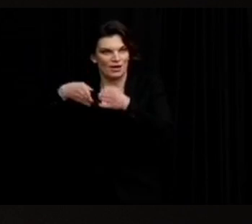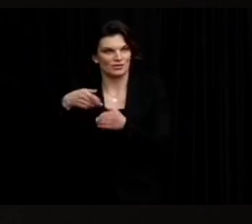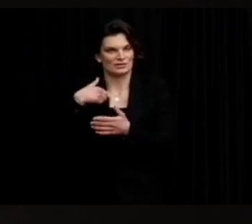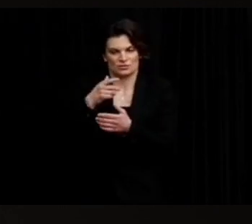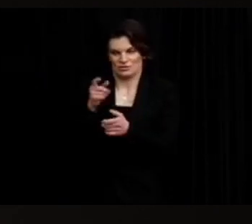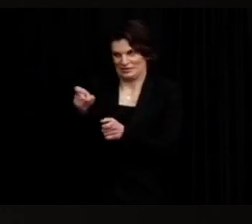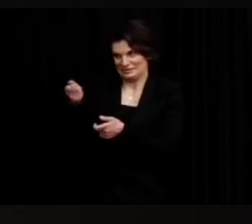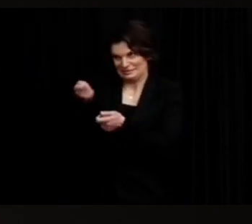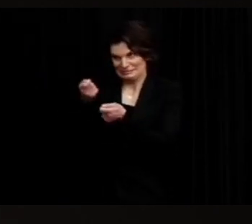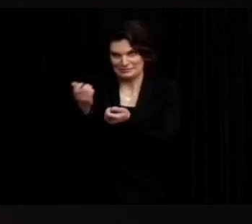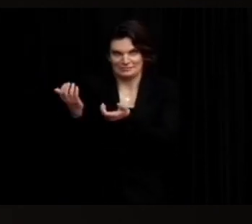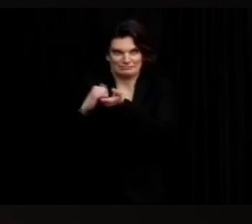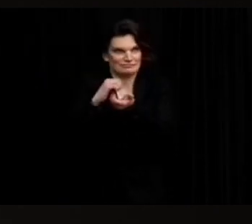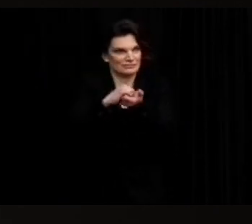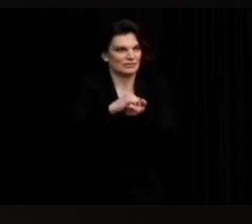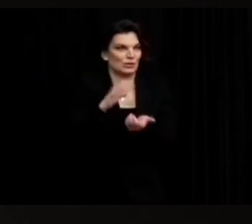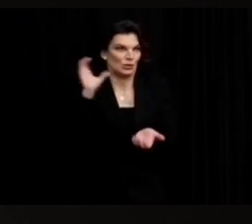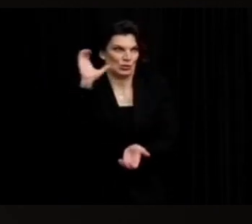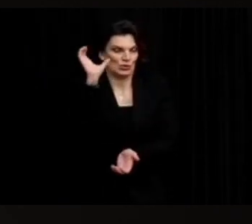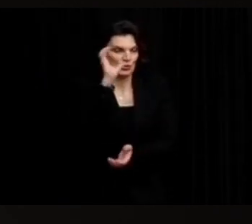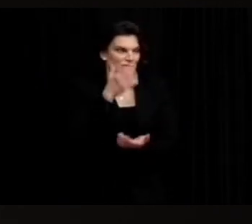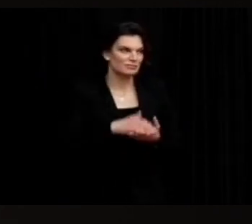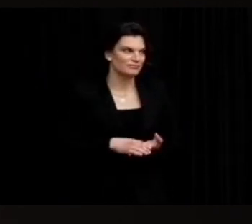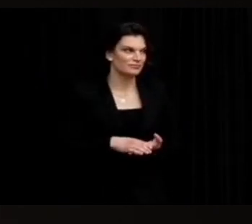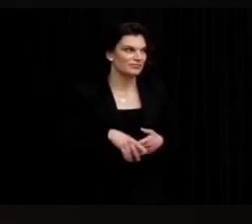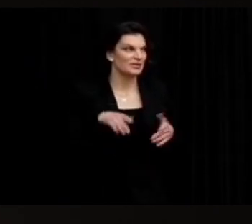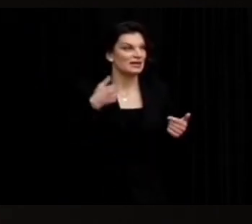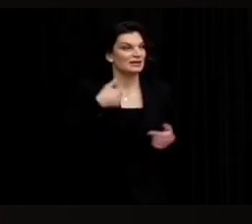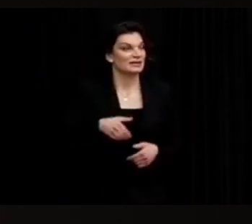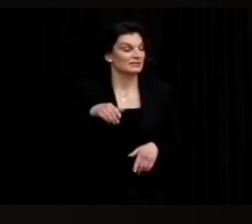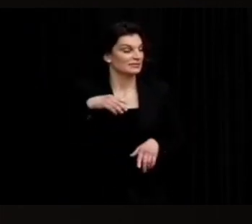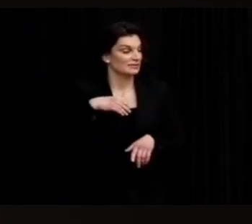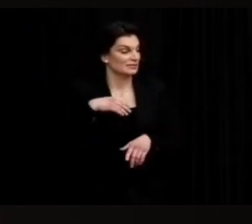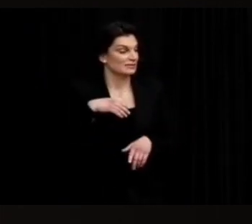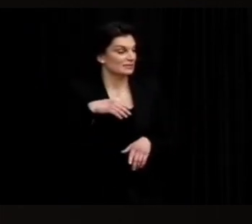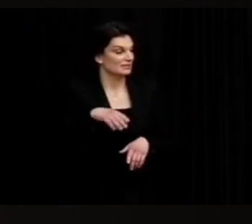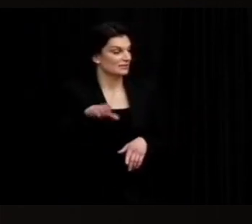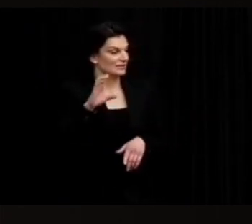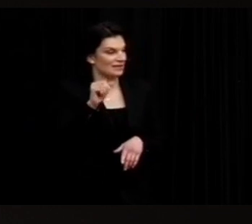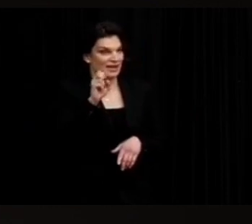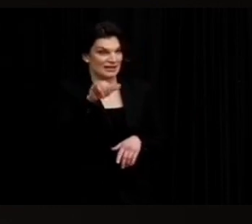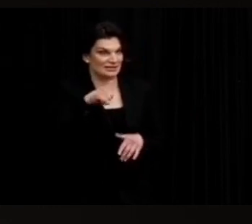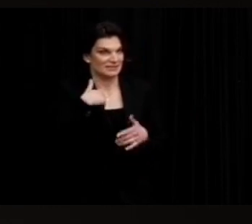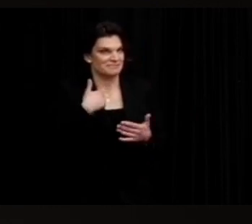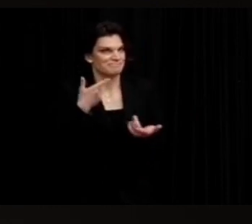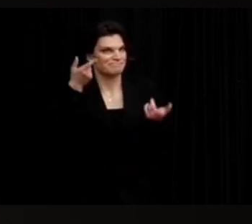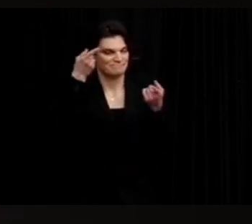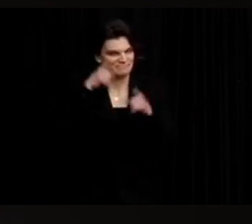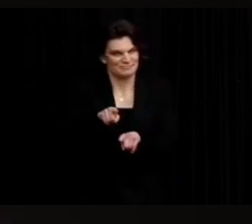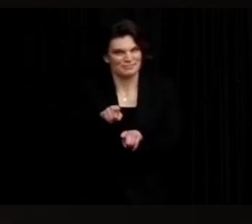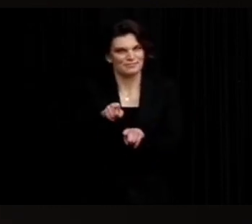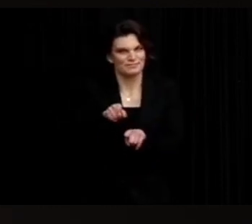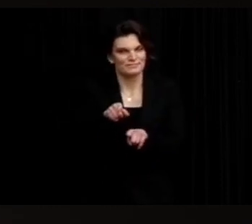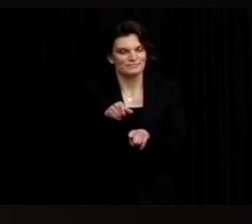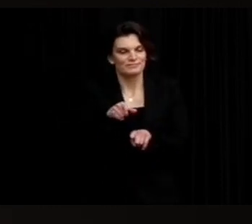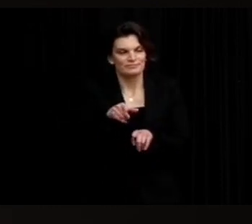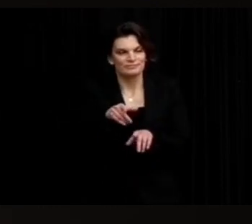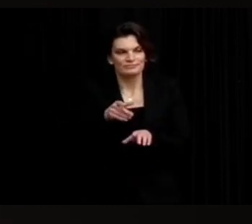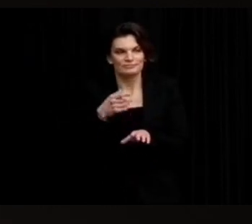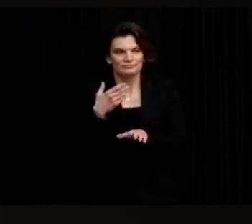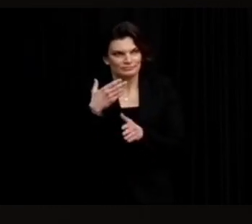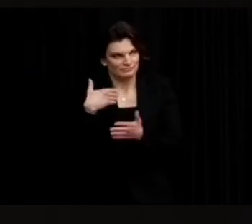This is Casey. I really, really appreciate this question, and I second everything that was just said. We know that there's